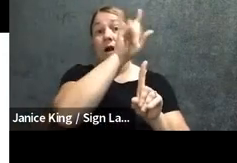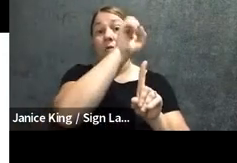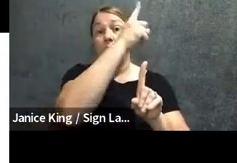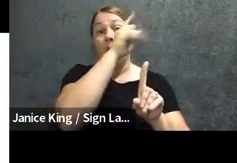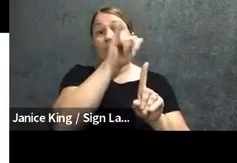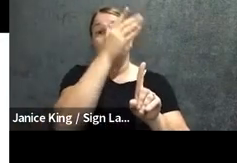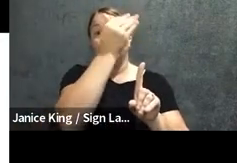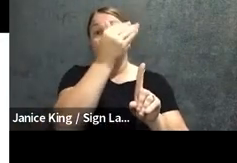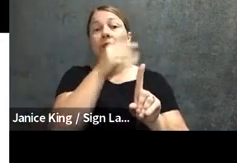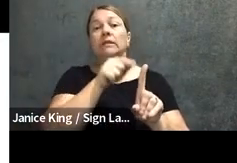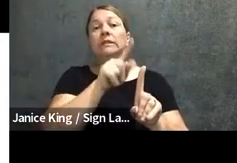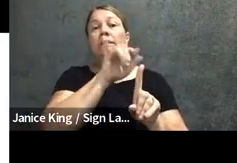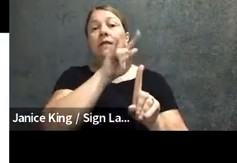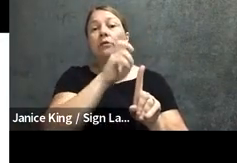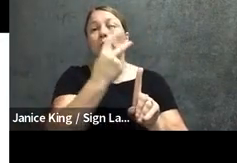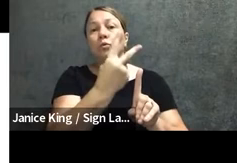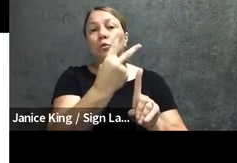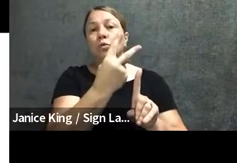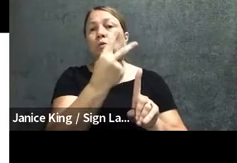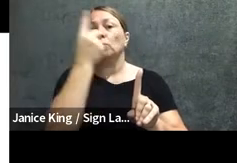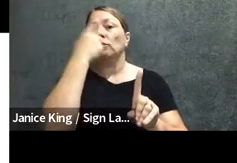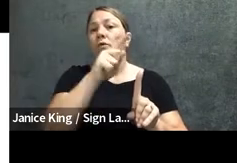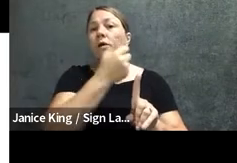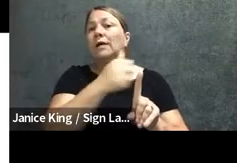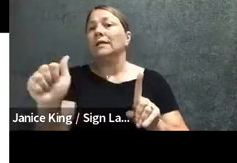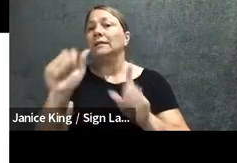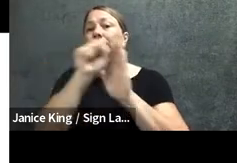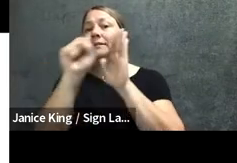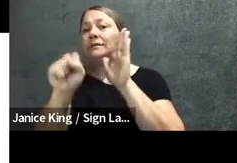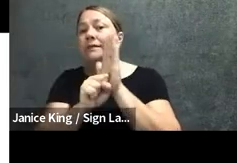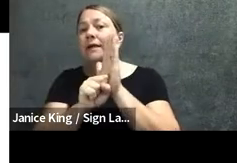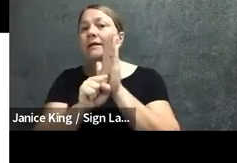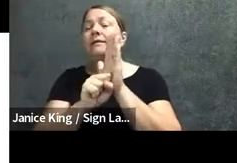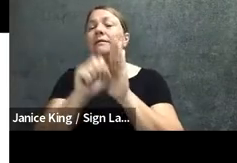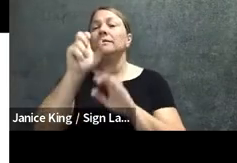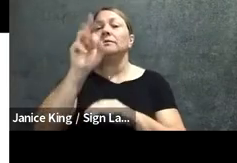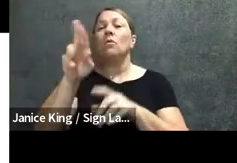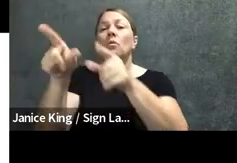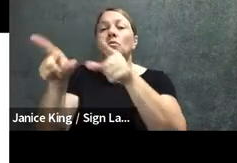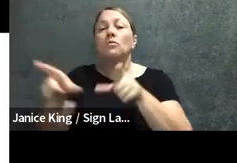504 applies to programs and activities receiving federal financial assistance.